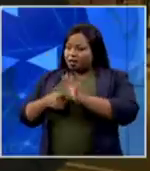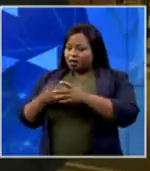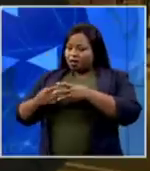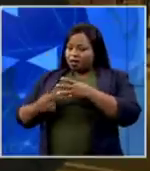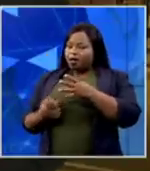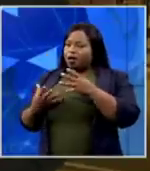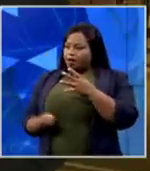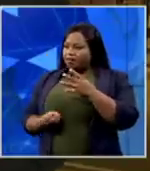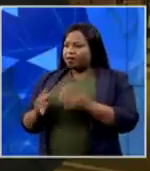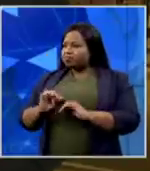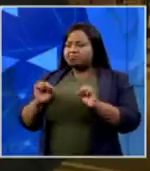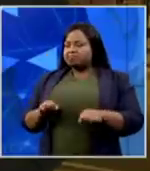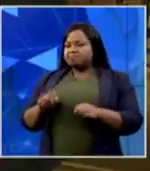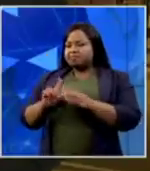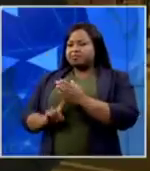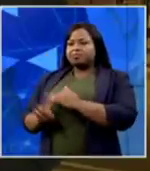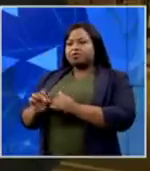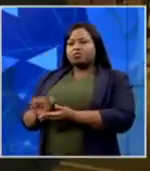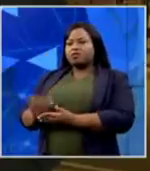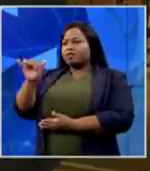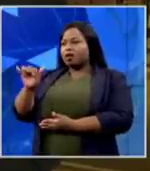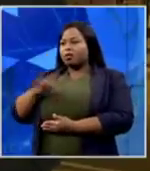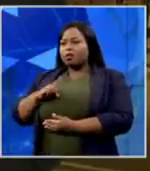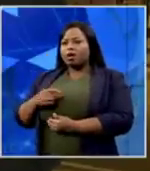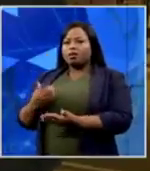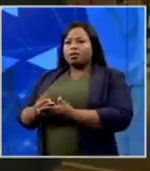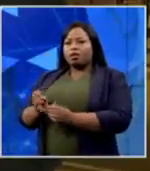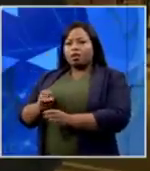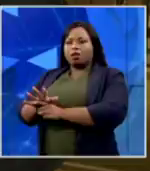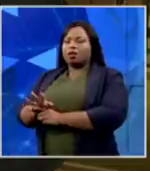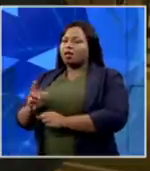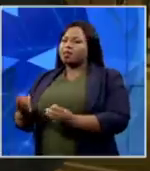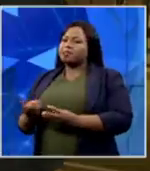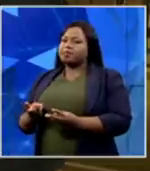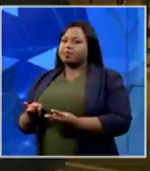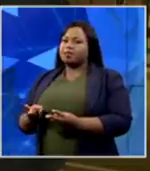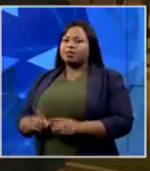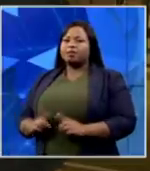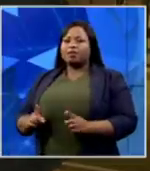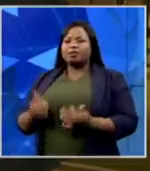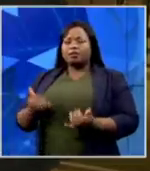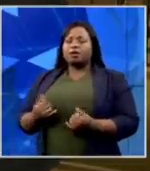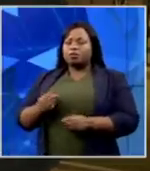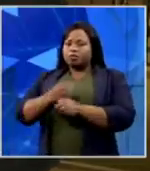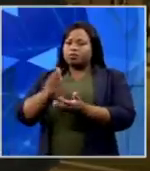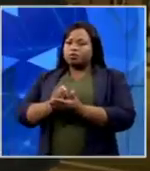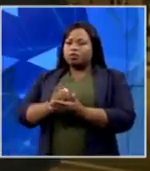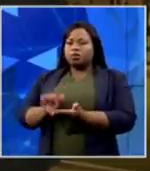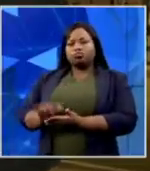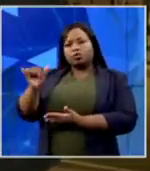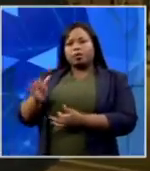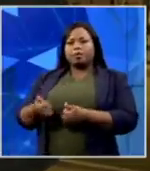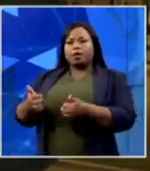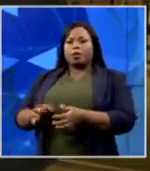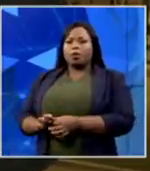won't be allowed to fly because of the risk to other passengers, obviously. But with that assurance, they will be able to fly home to